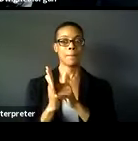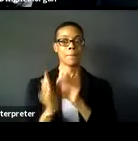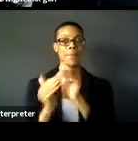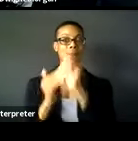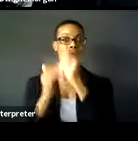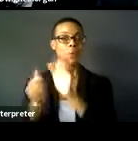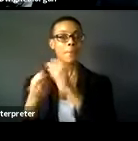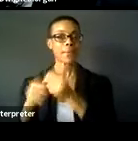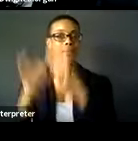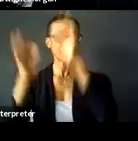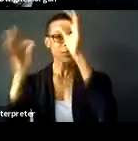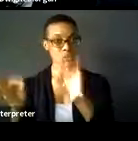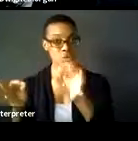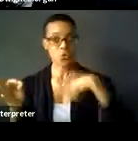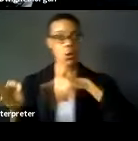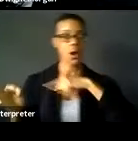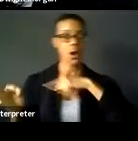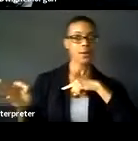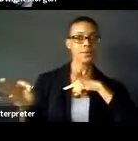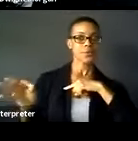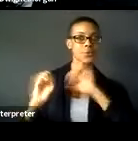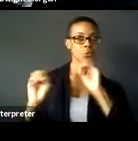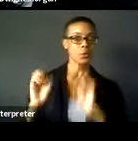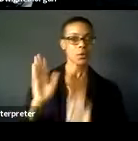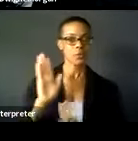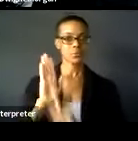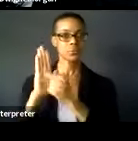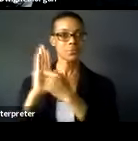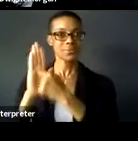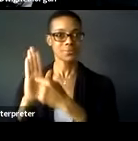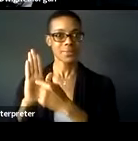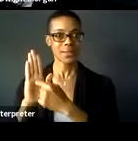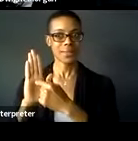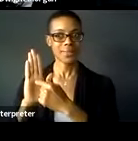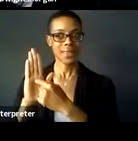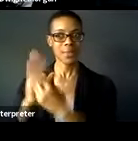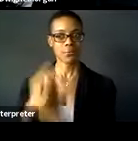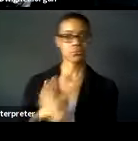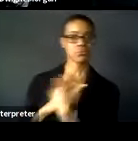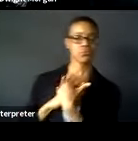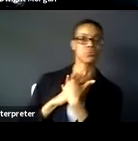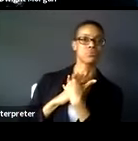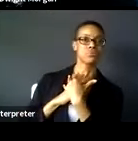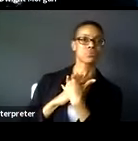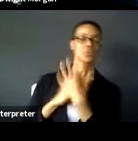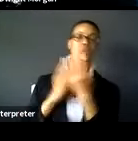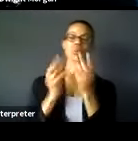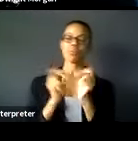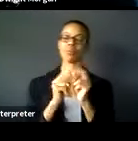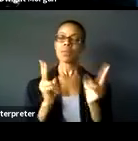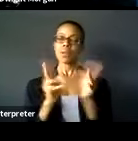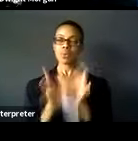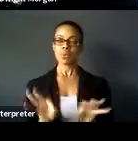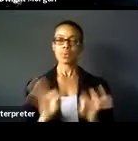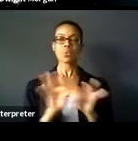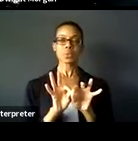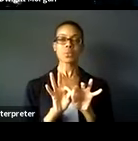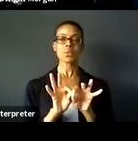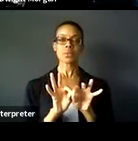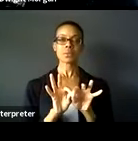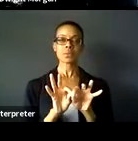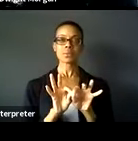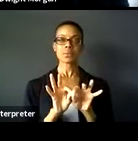And as a result of that, I believe more than ever that is really important that someone who is in